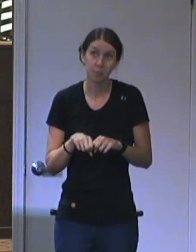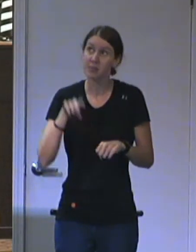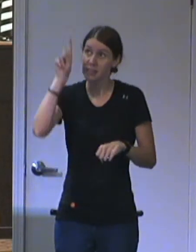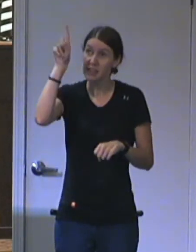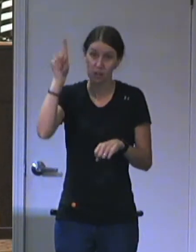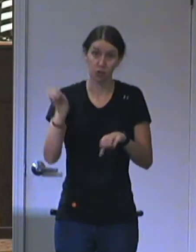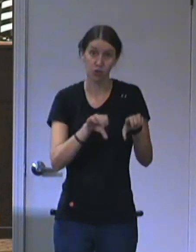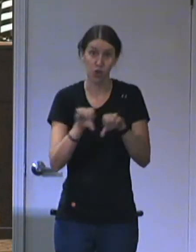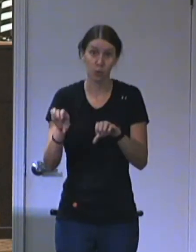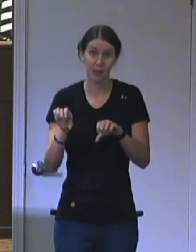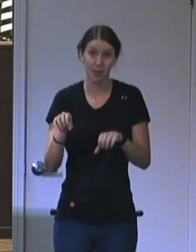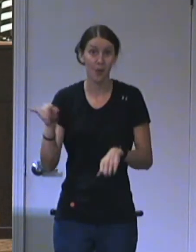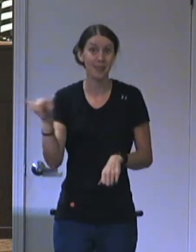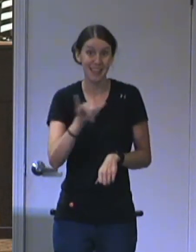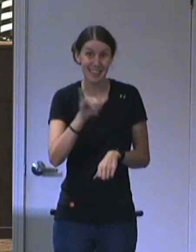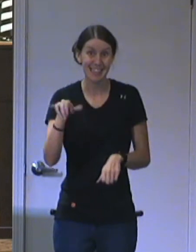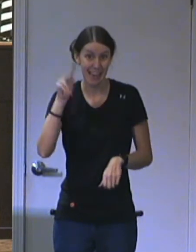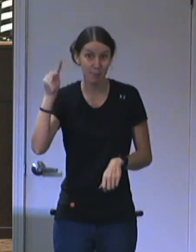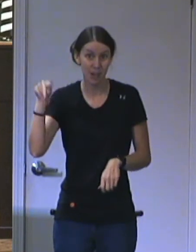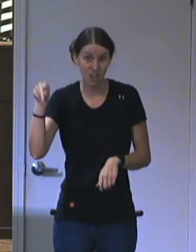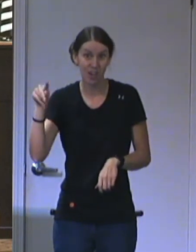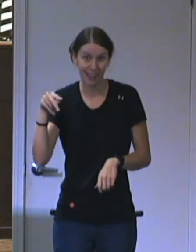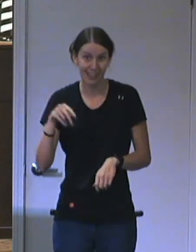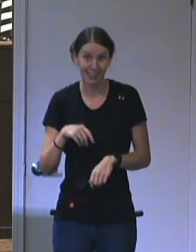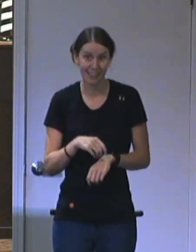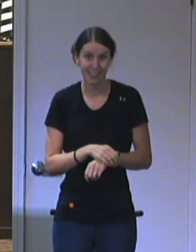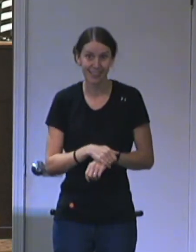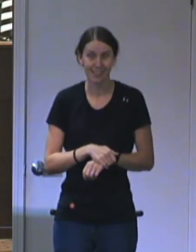from the same message.